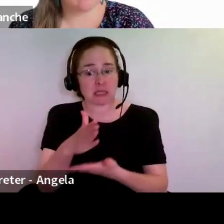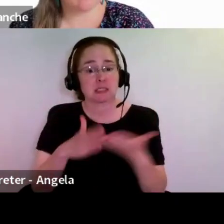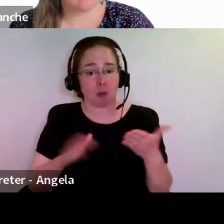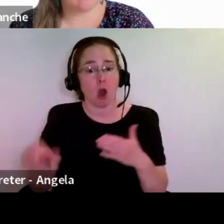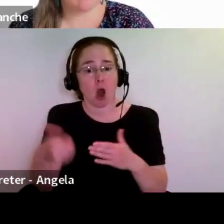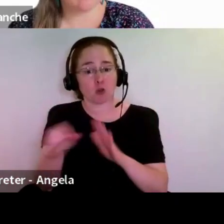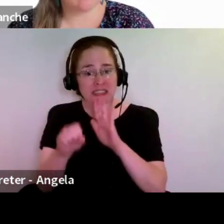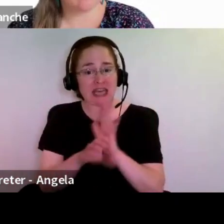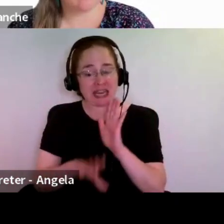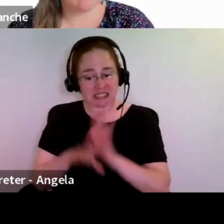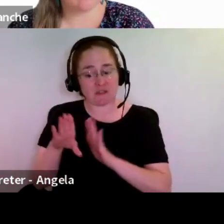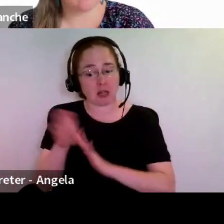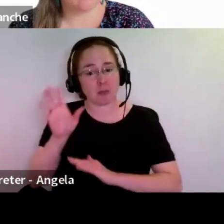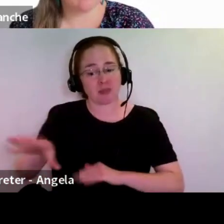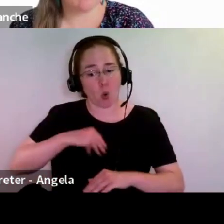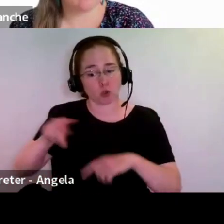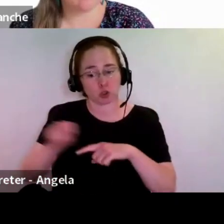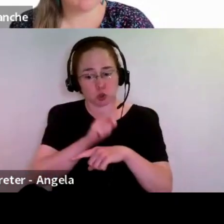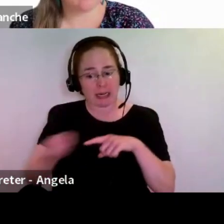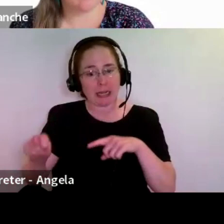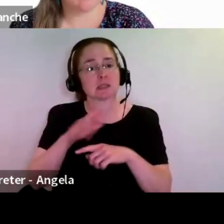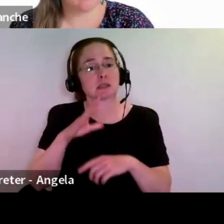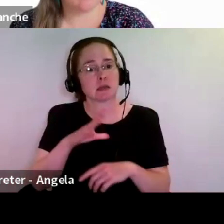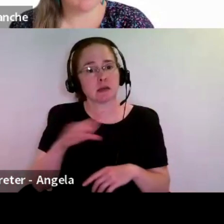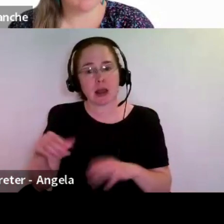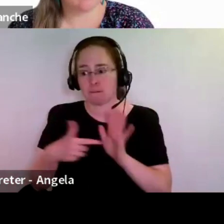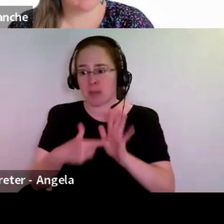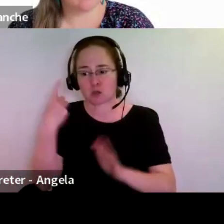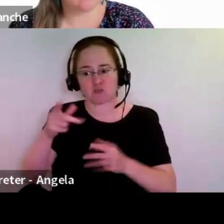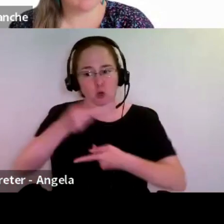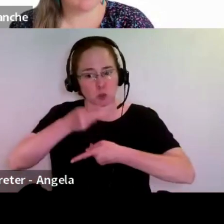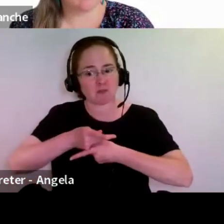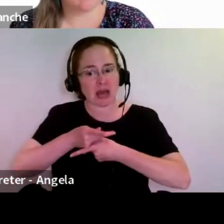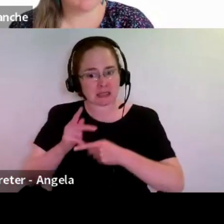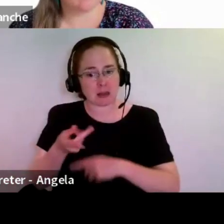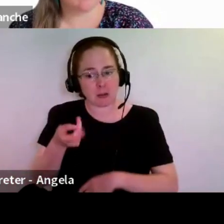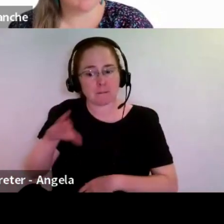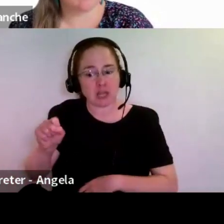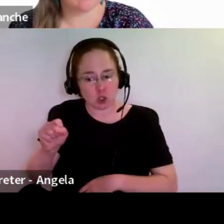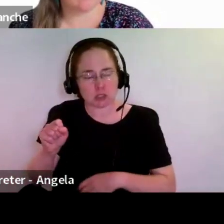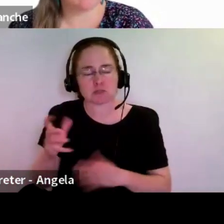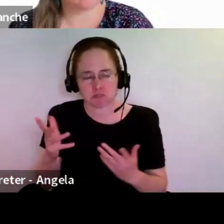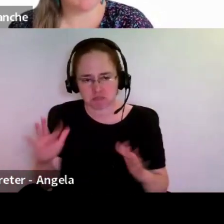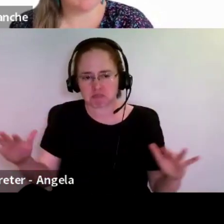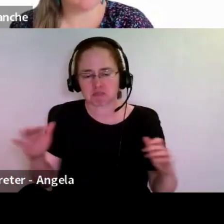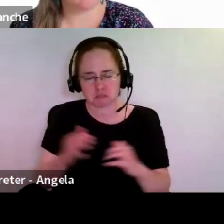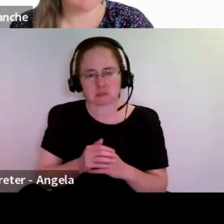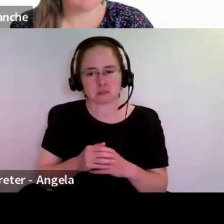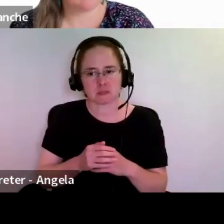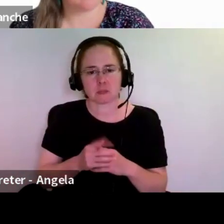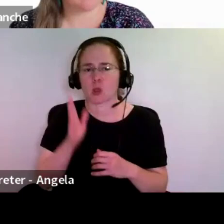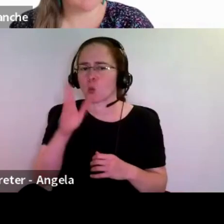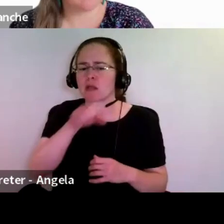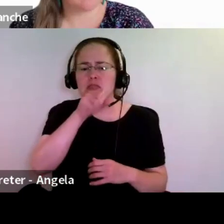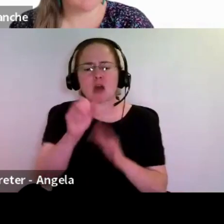states develop their own trainings, develop their own models for supervising peers, all the things. So we would love